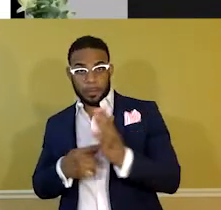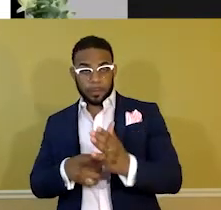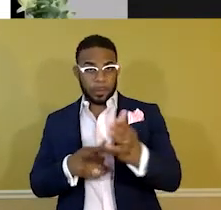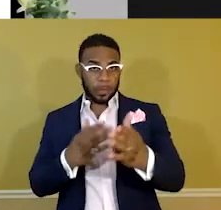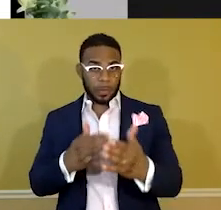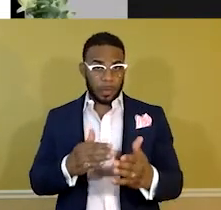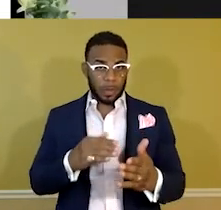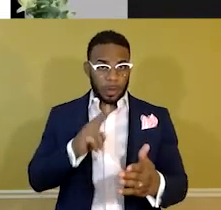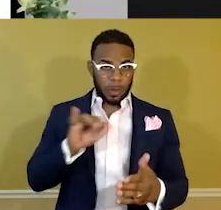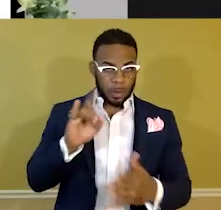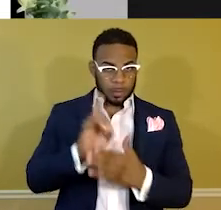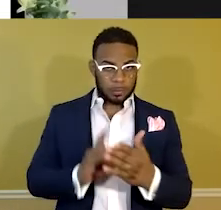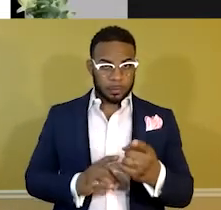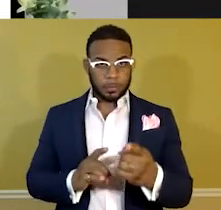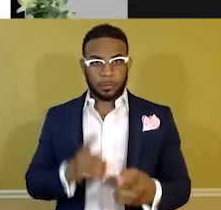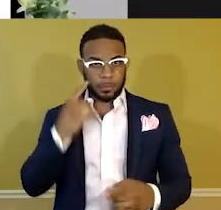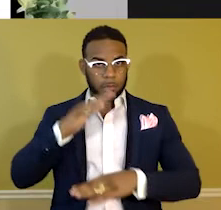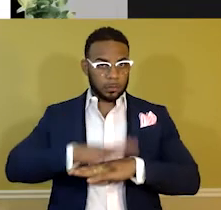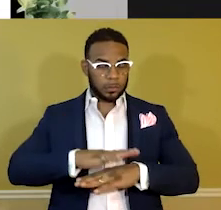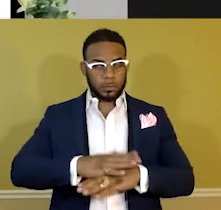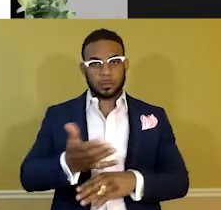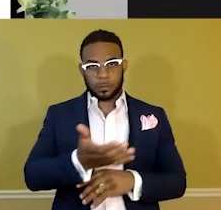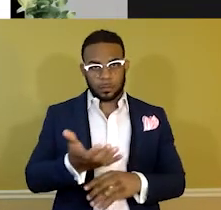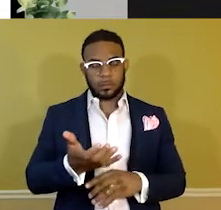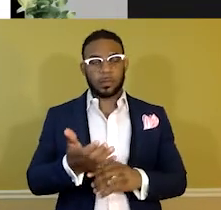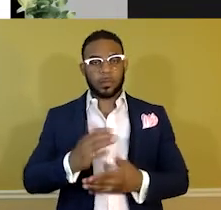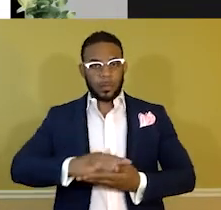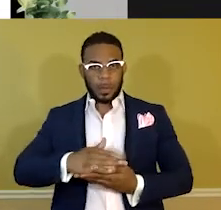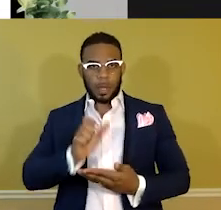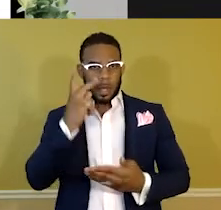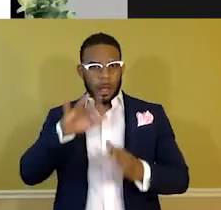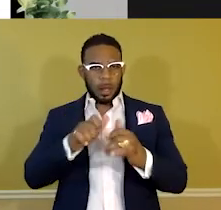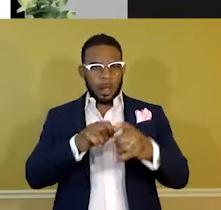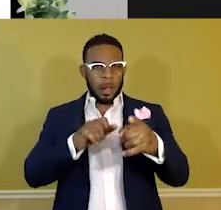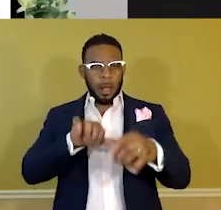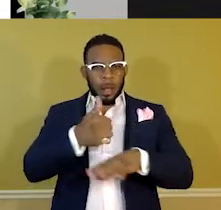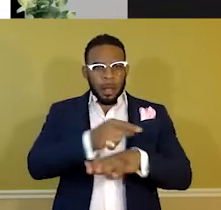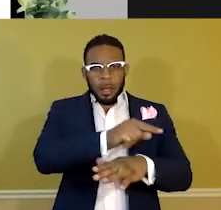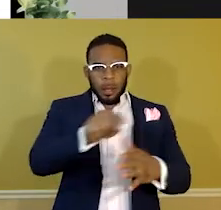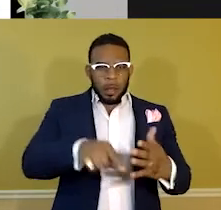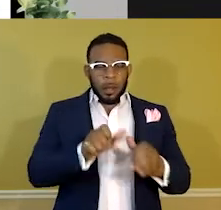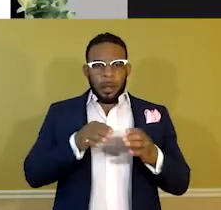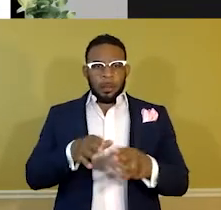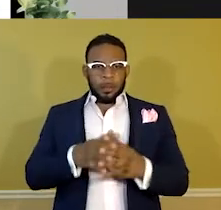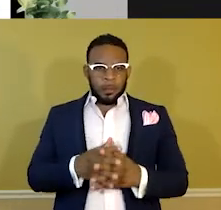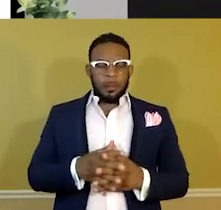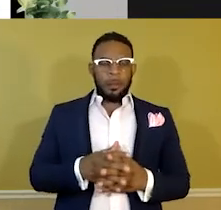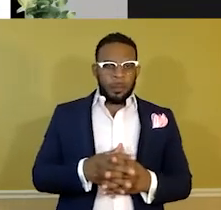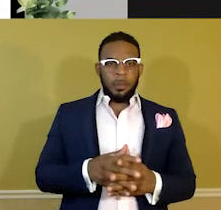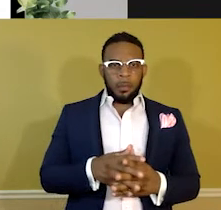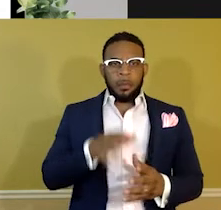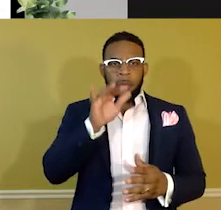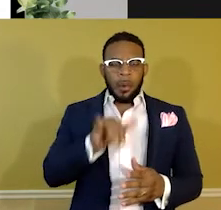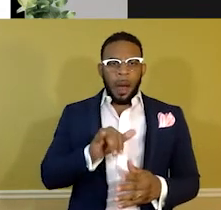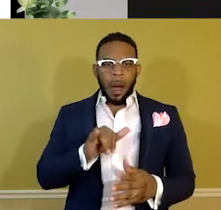some sample UI designs, um, for desktop, mobile, and tablet. Um, and you can see how it's laid out there in a way, um, you know,